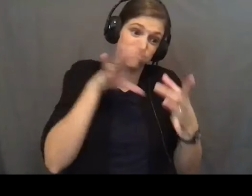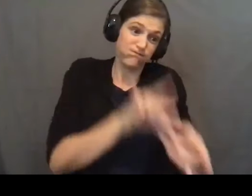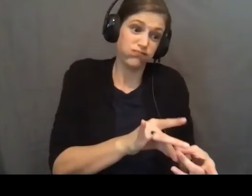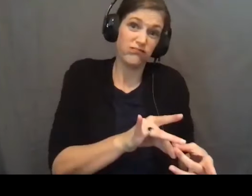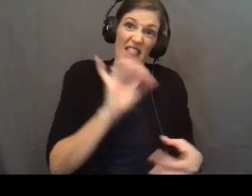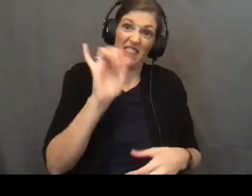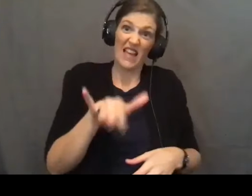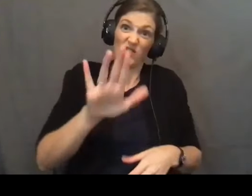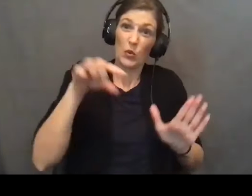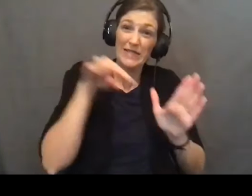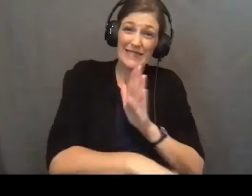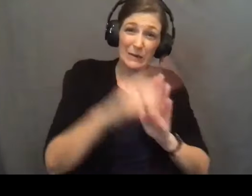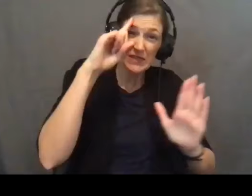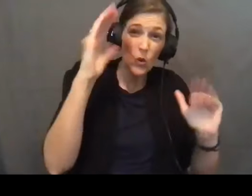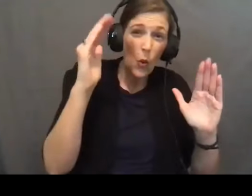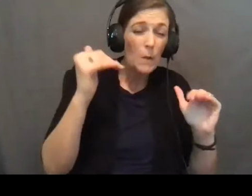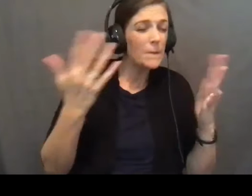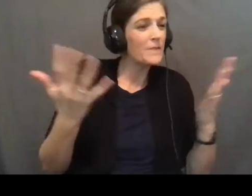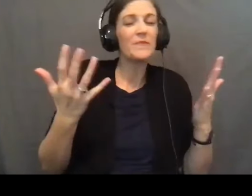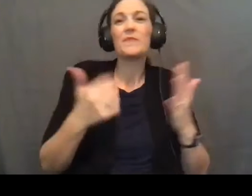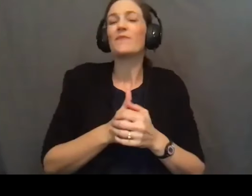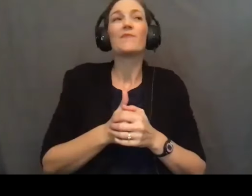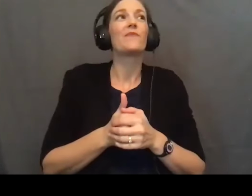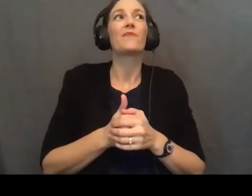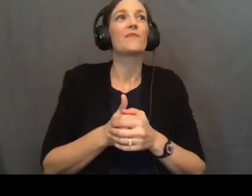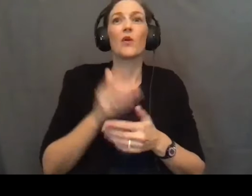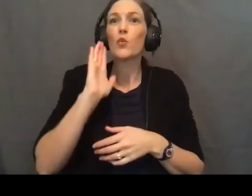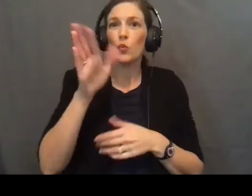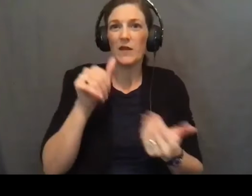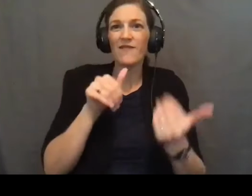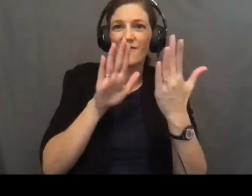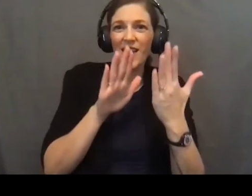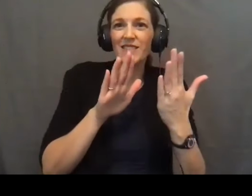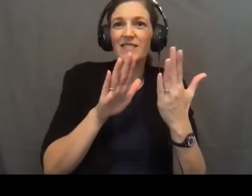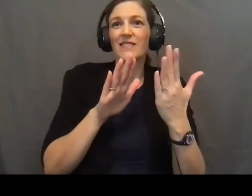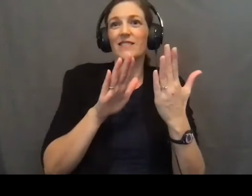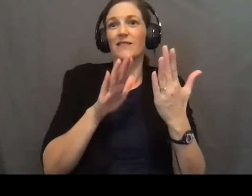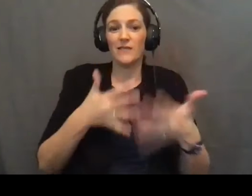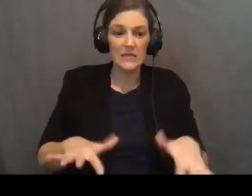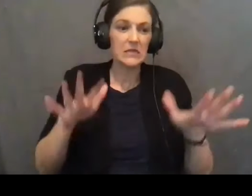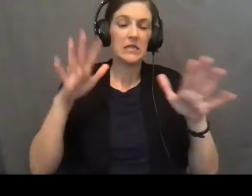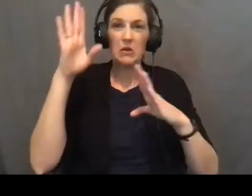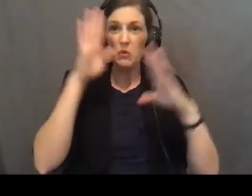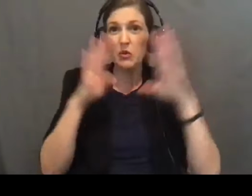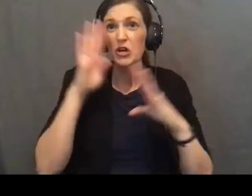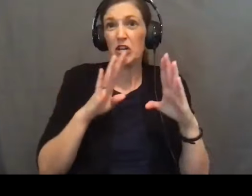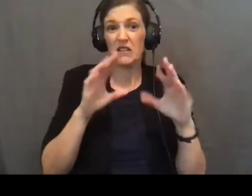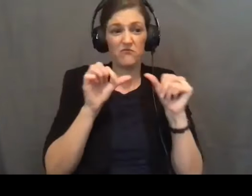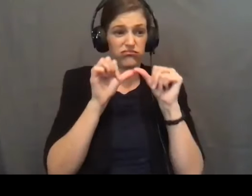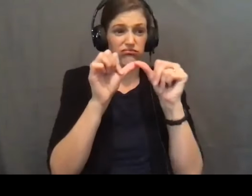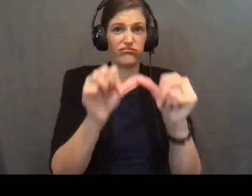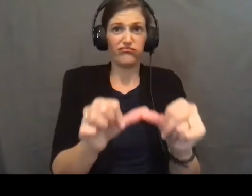hope, people, you can't help but face and battle worry and anxiety indefinitely